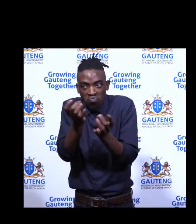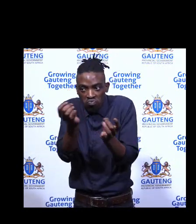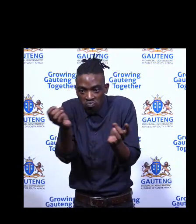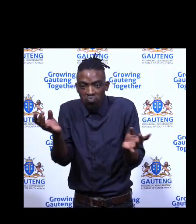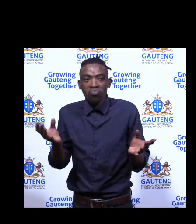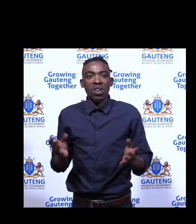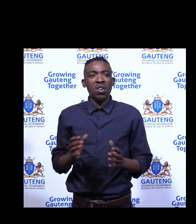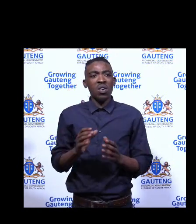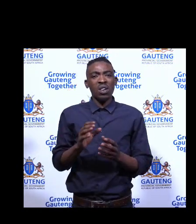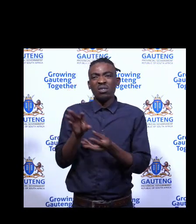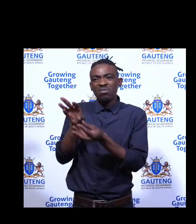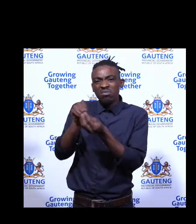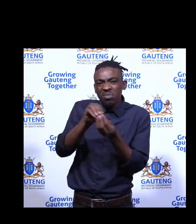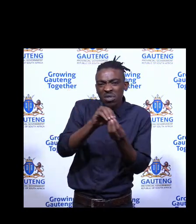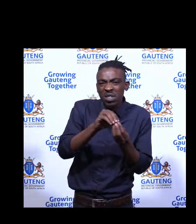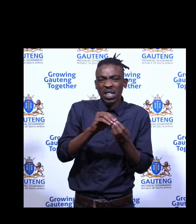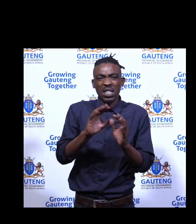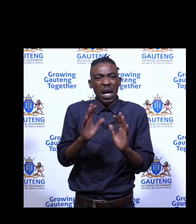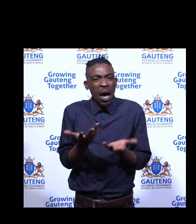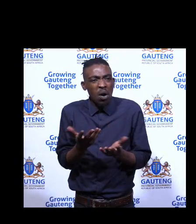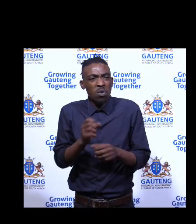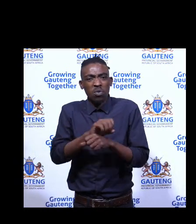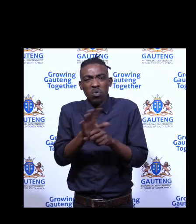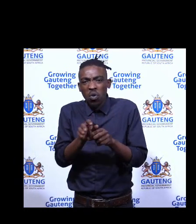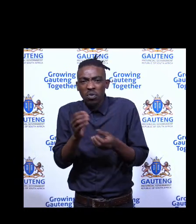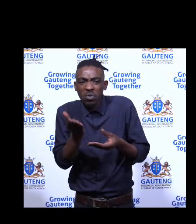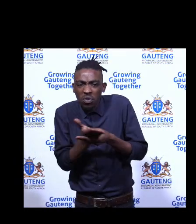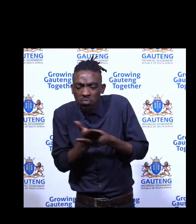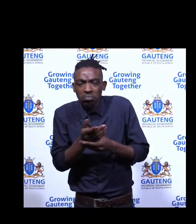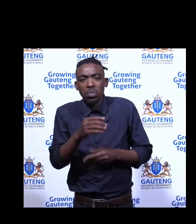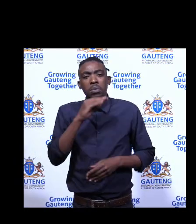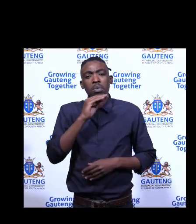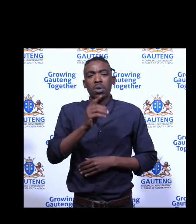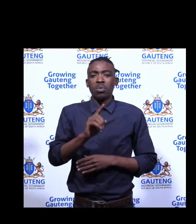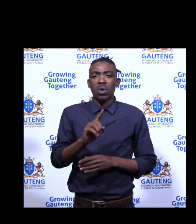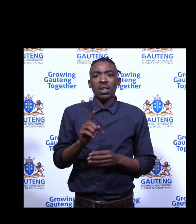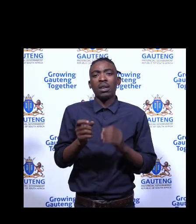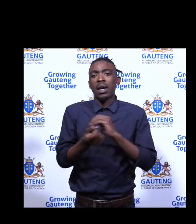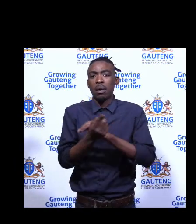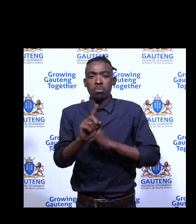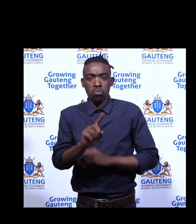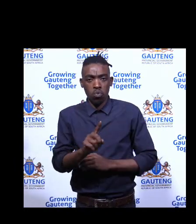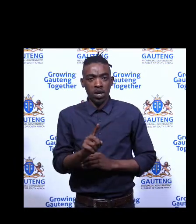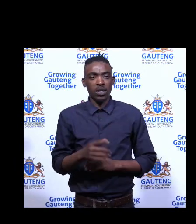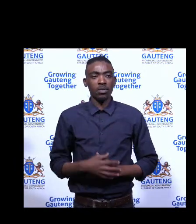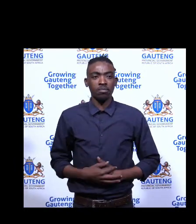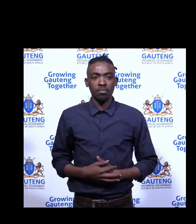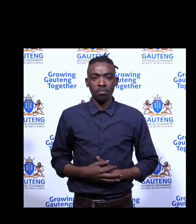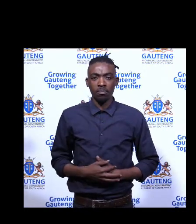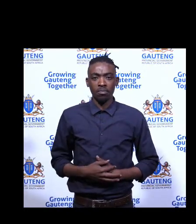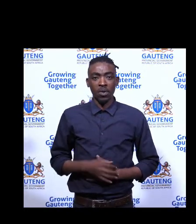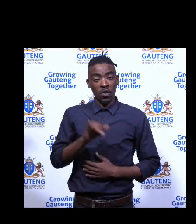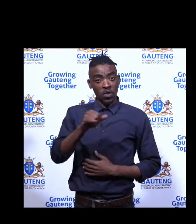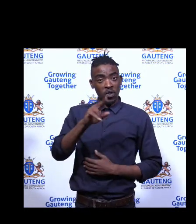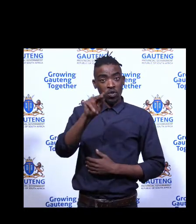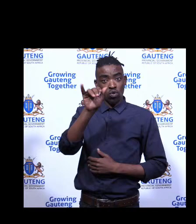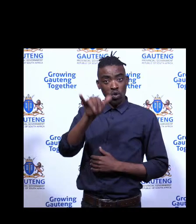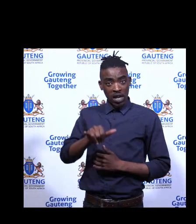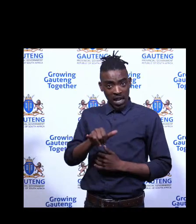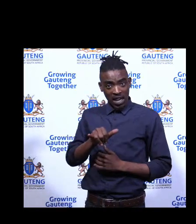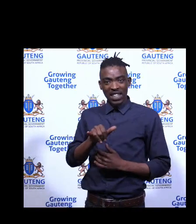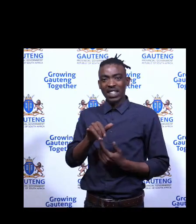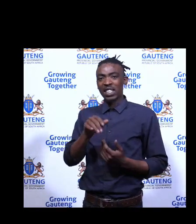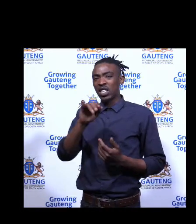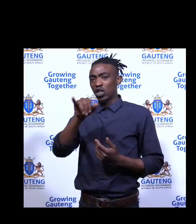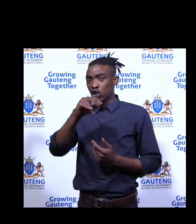the status of the epidemic at this moment, based on what we've been seeing in terms of the July data. So I'm sure, as you saw, in June we